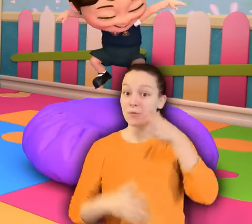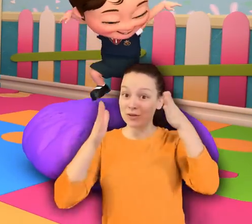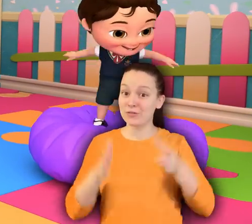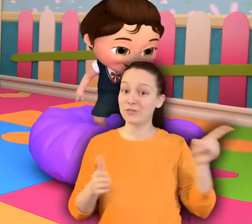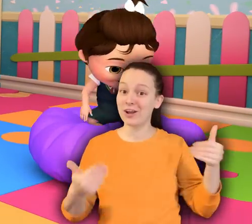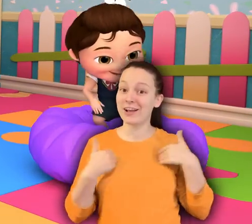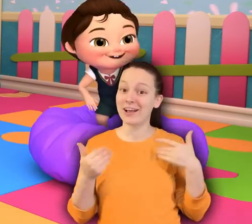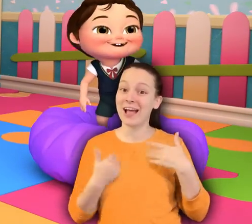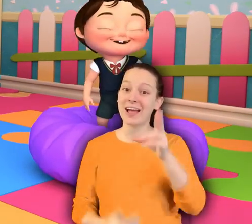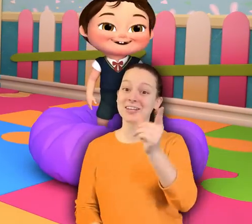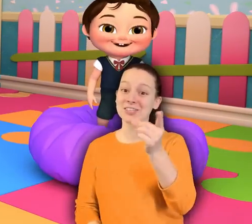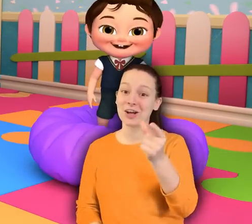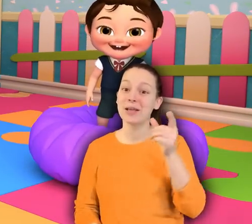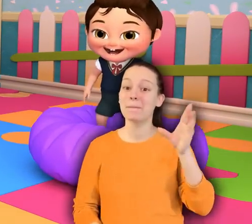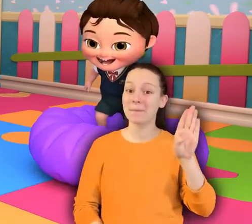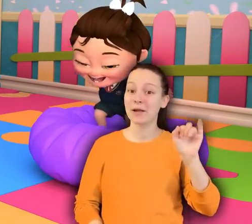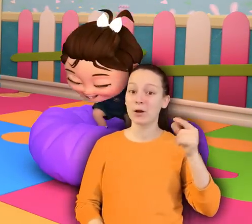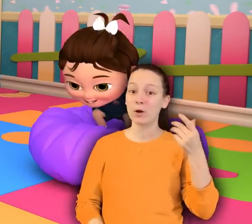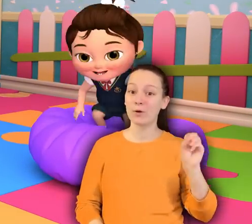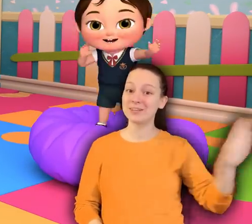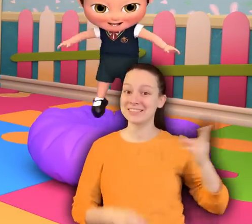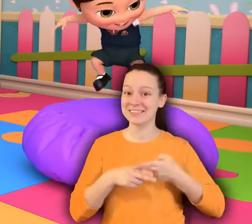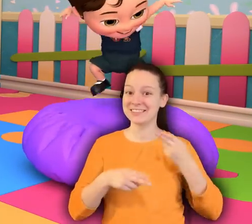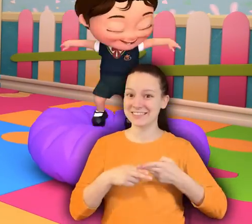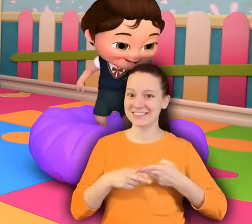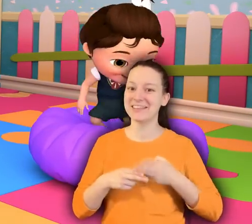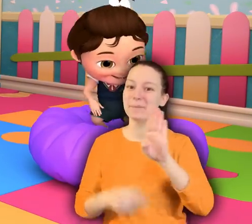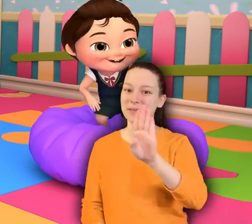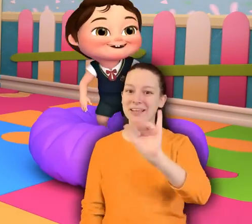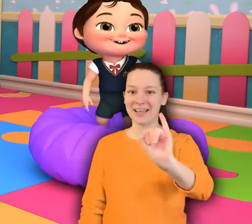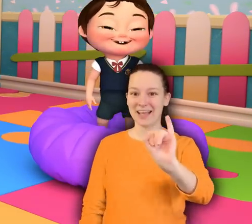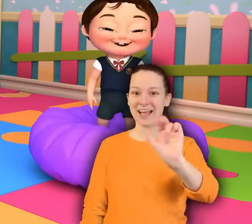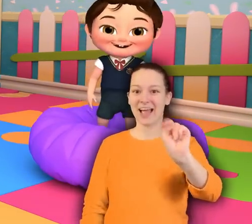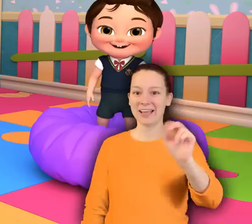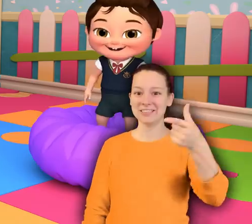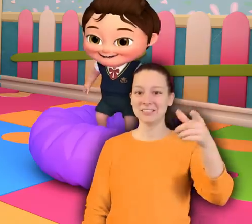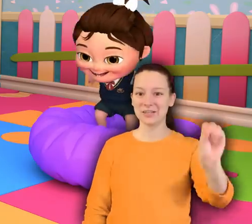there was a farmer who had a dog and Bingo was his name-o